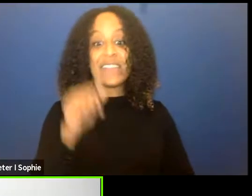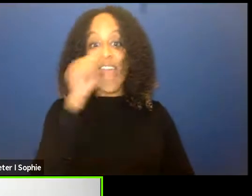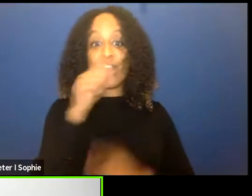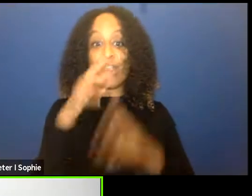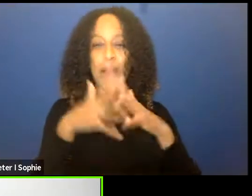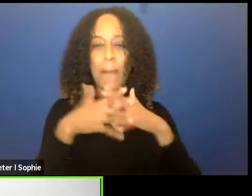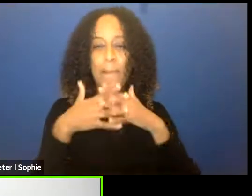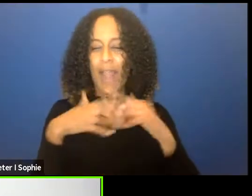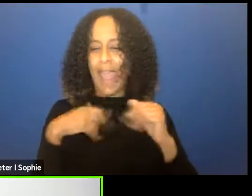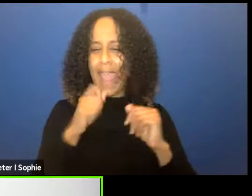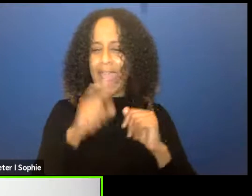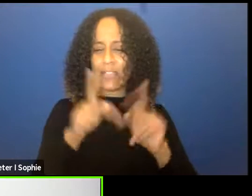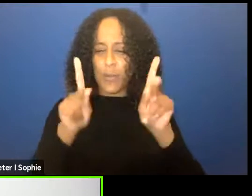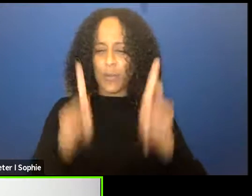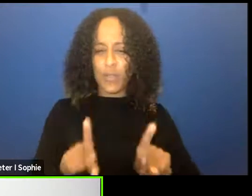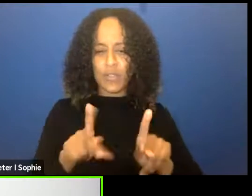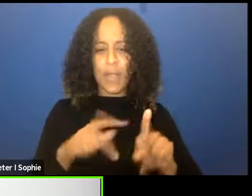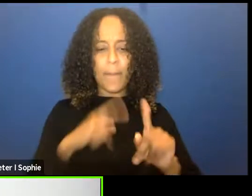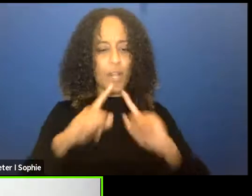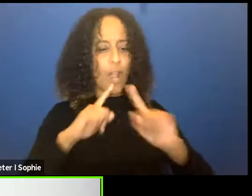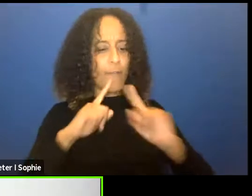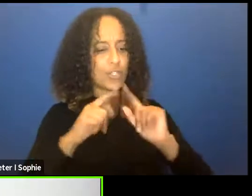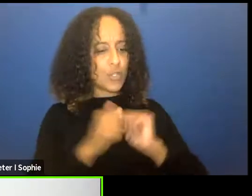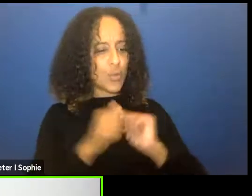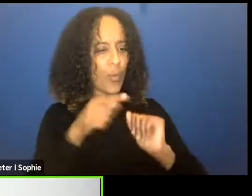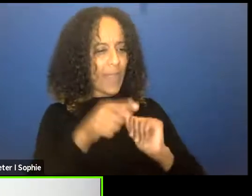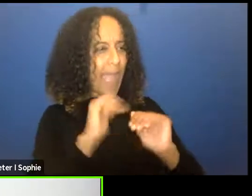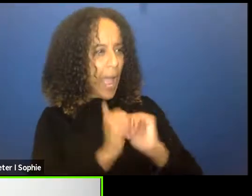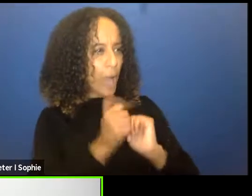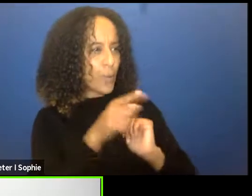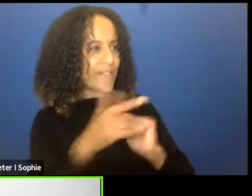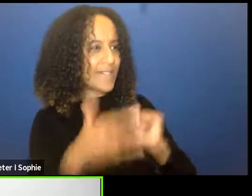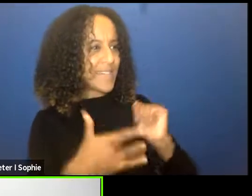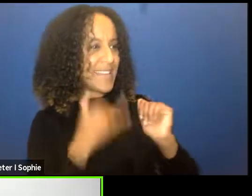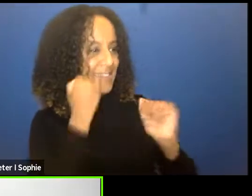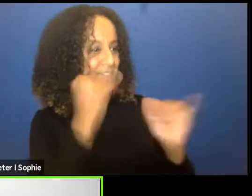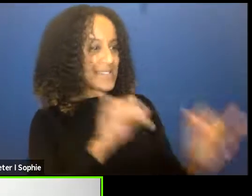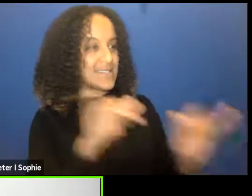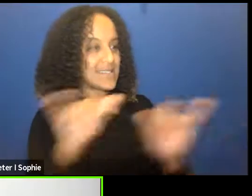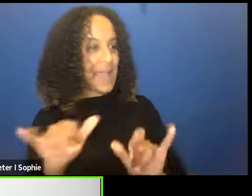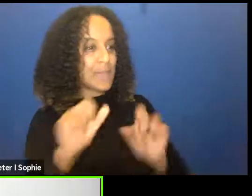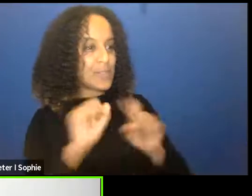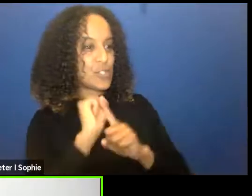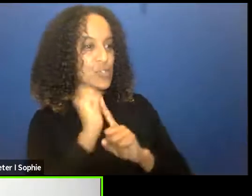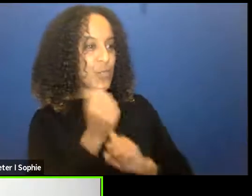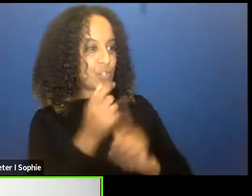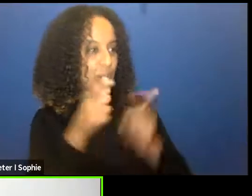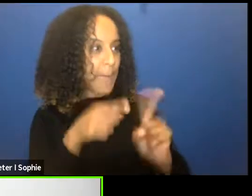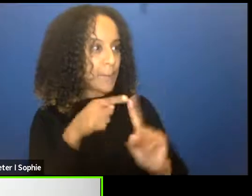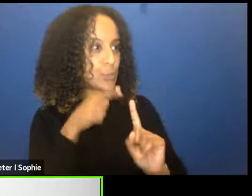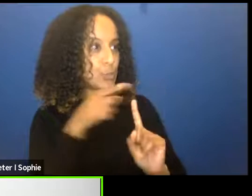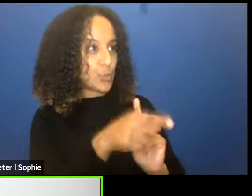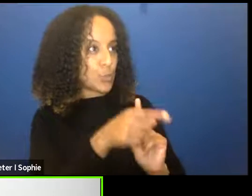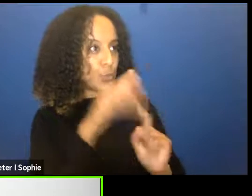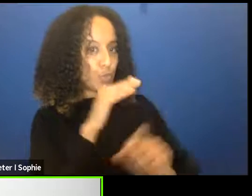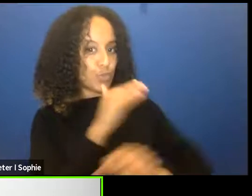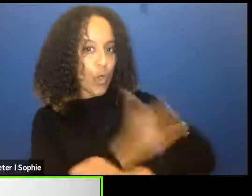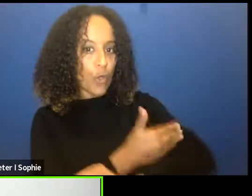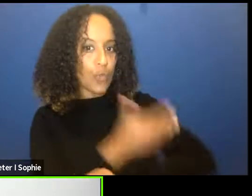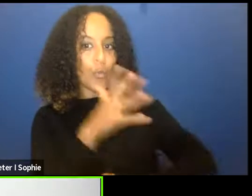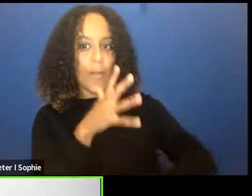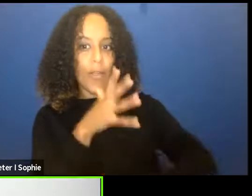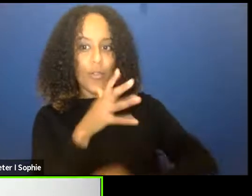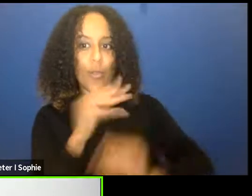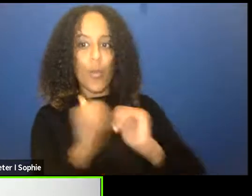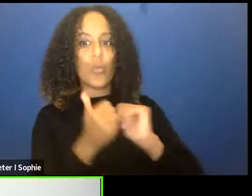asked the person that I'm in conversation with, how would you feel if the same situation happened to your daughter or your mother or